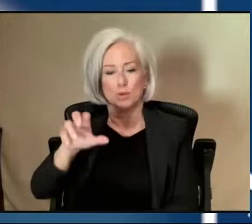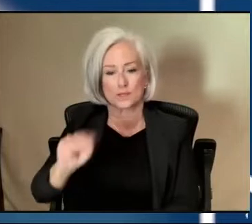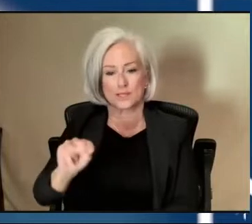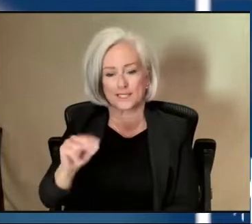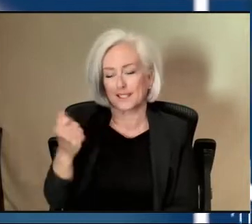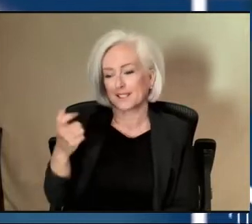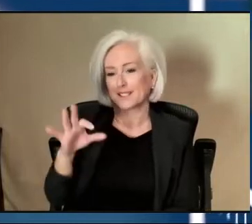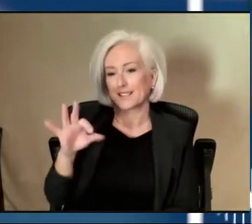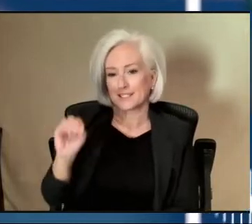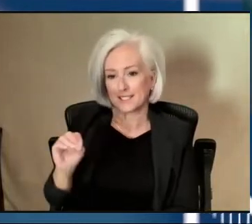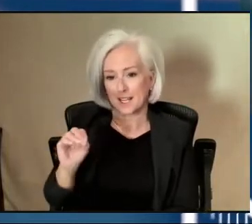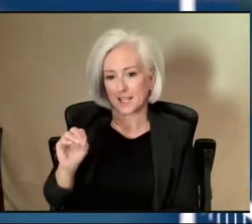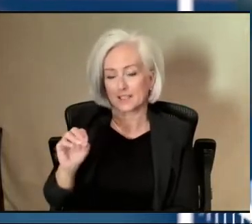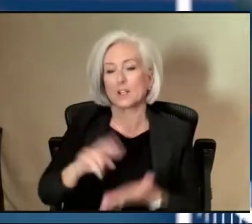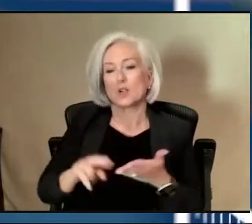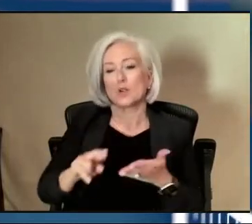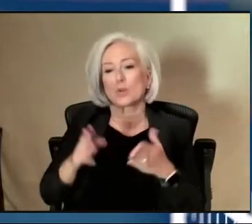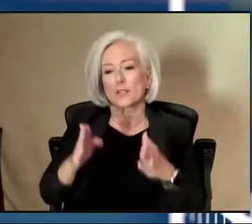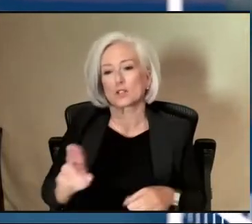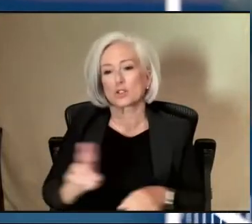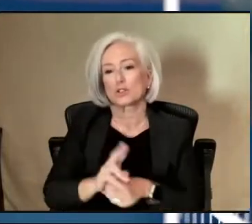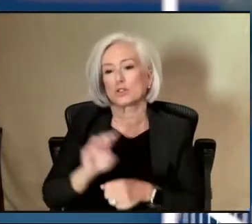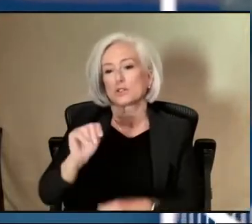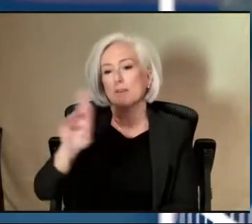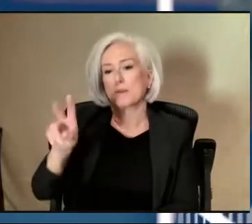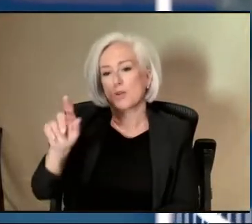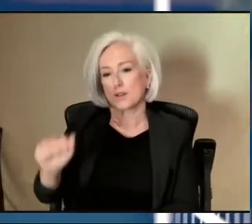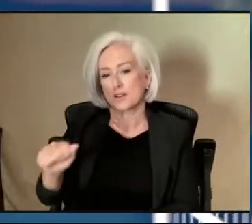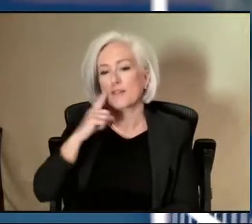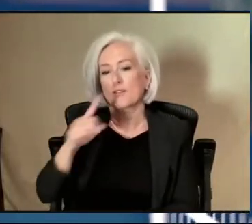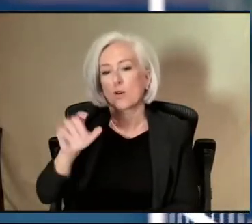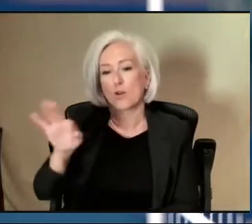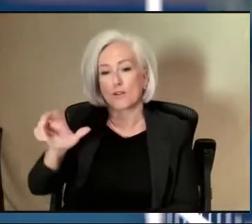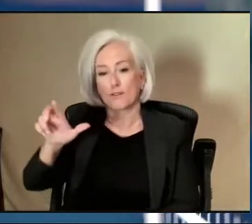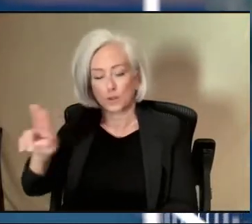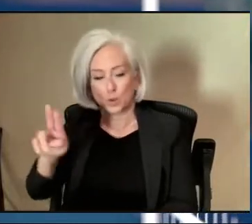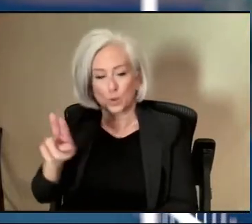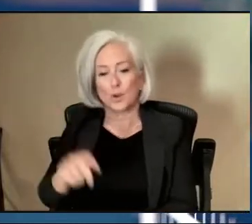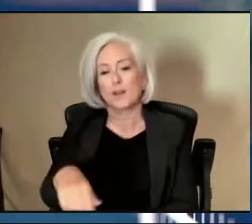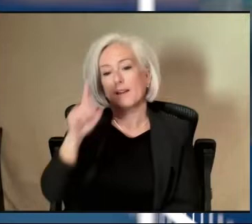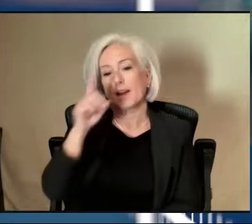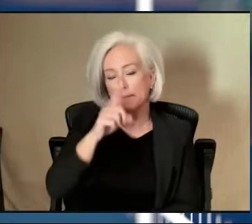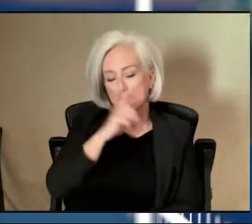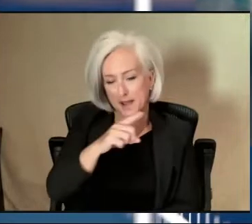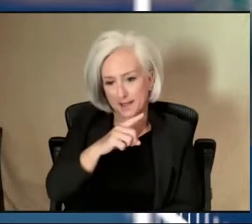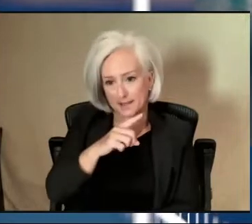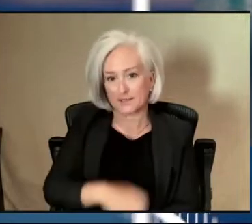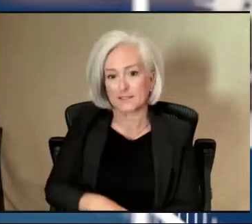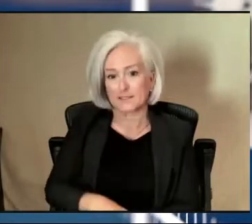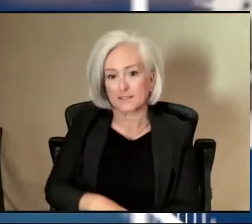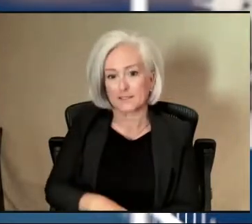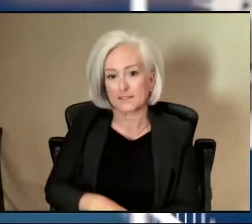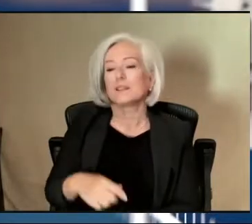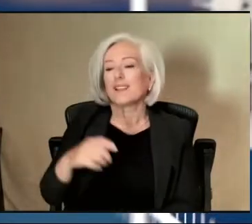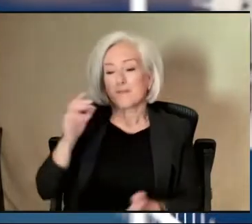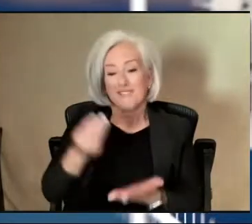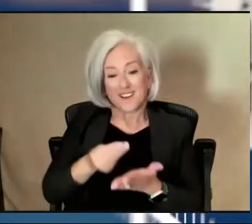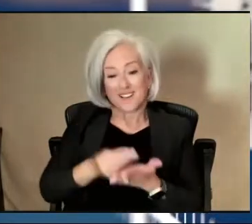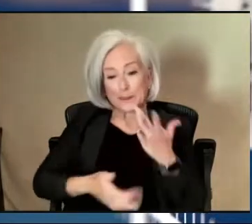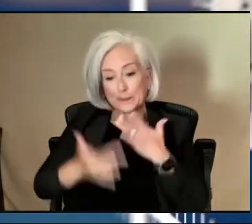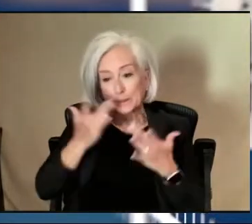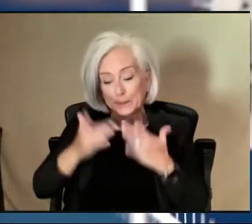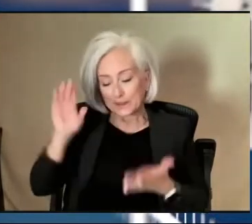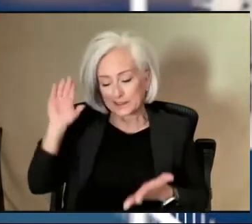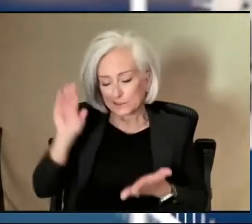mRNA as flu and cancer vaccines in mice. During the early 2000s, however, the lack of funding slowed the research. Still,